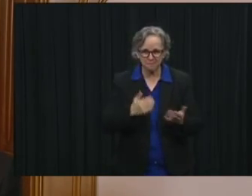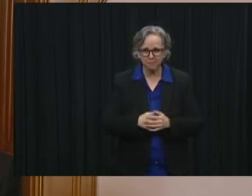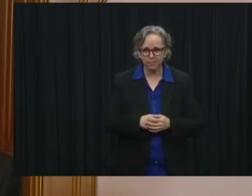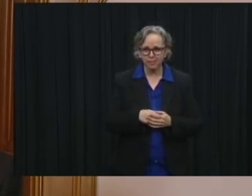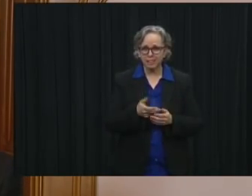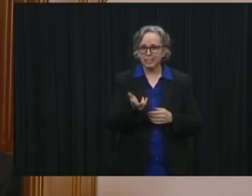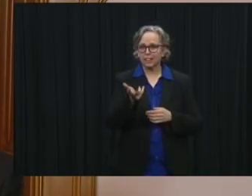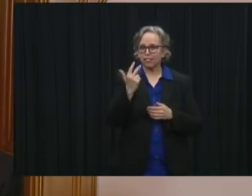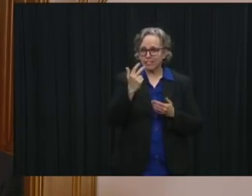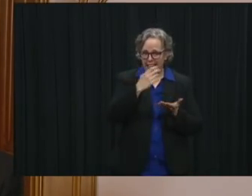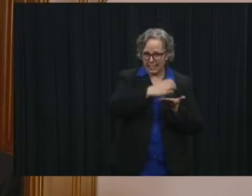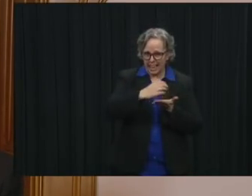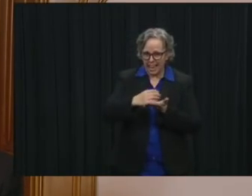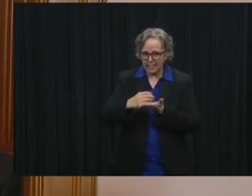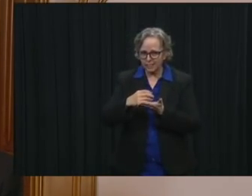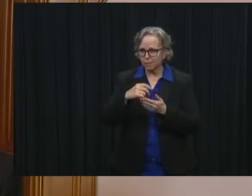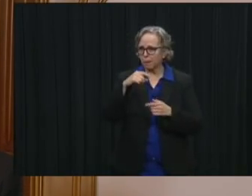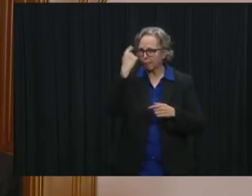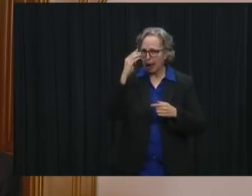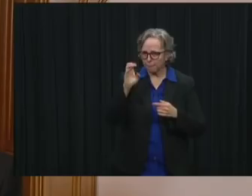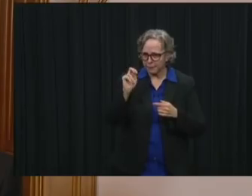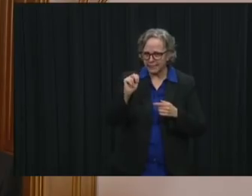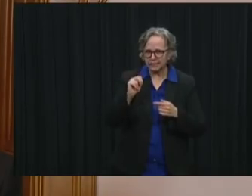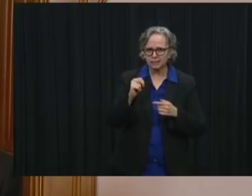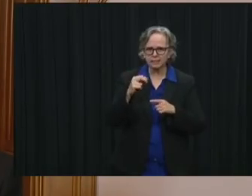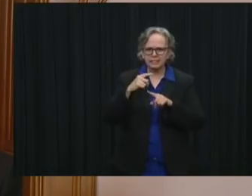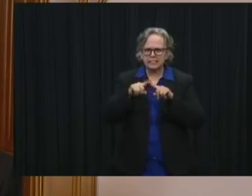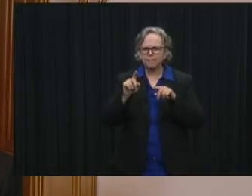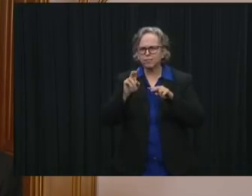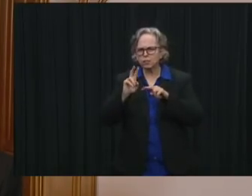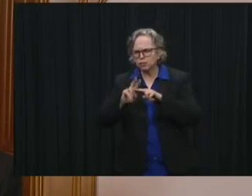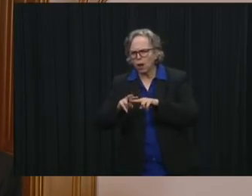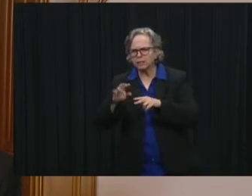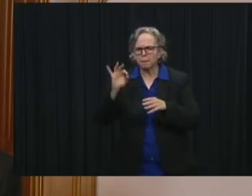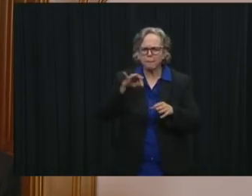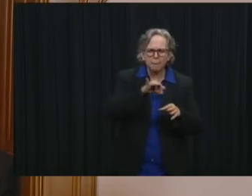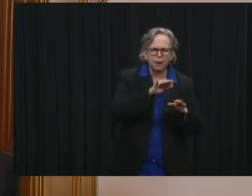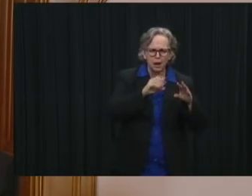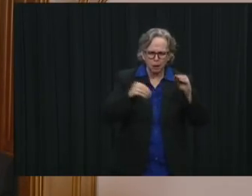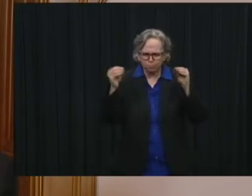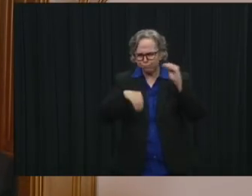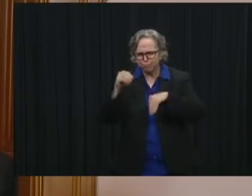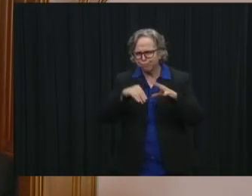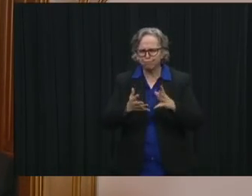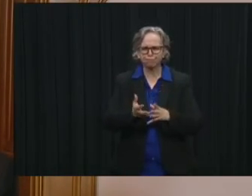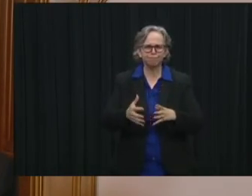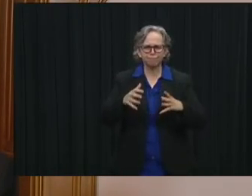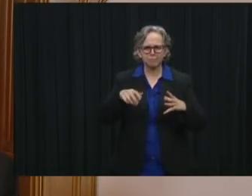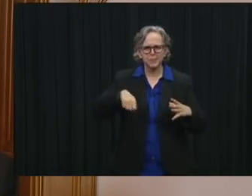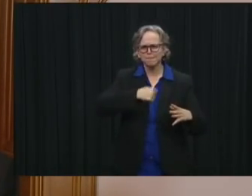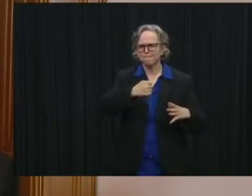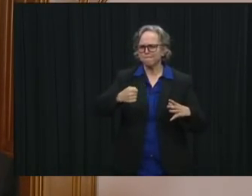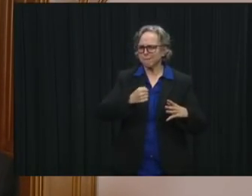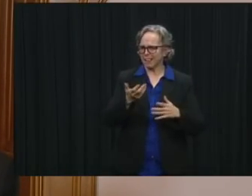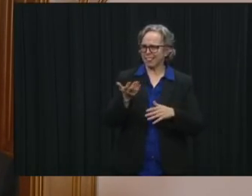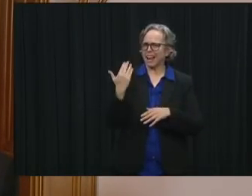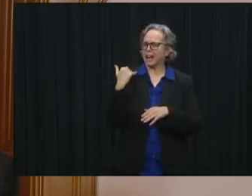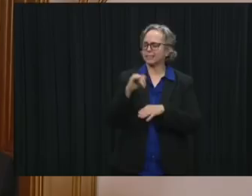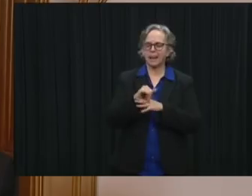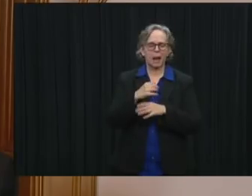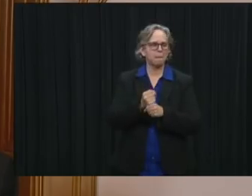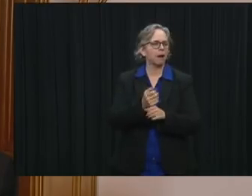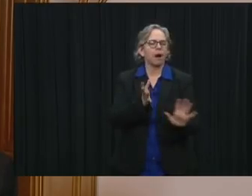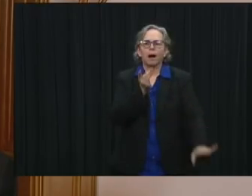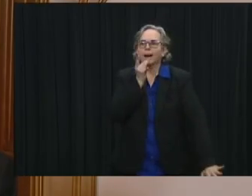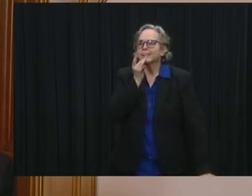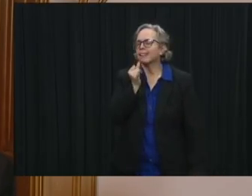and lots of good seasonings. And so it's a very delicious. I made it for Mike and I for dinner last night. It's very good. I'm also posting a